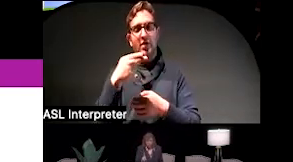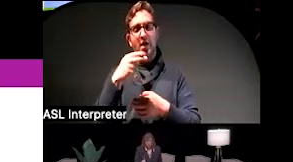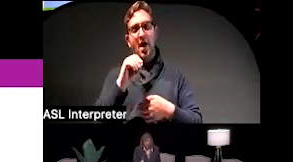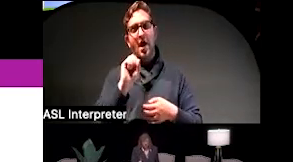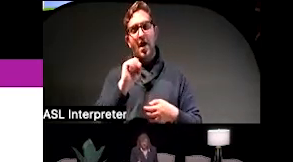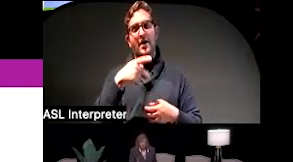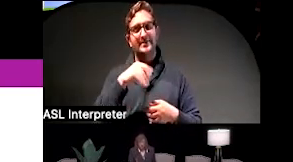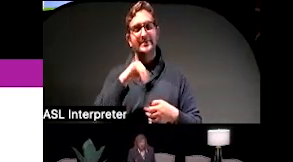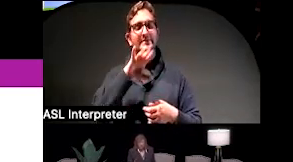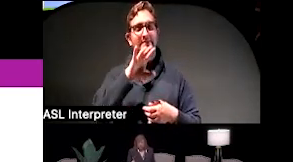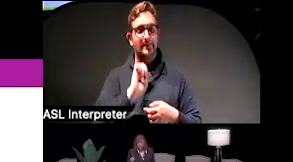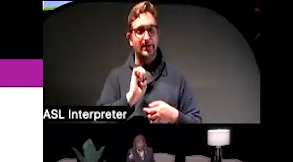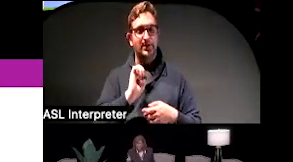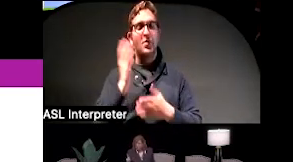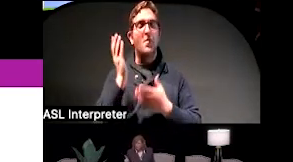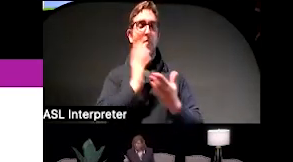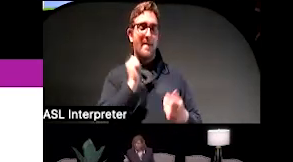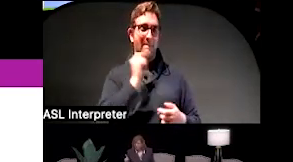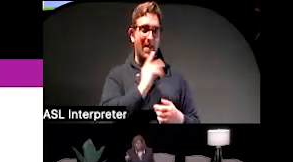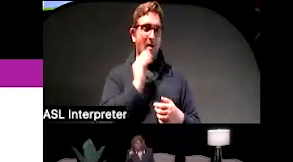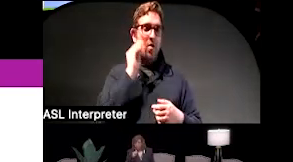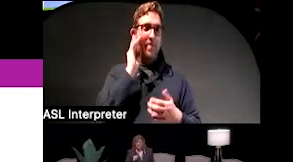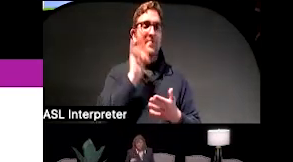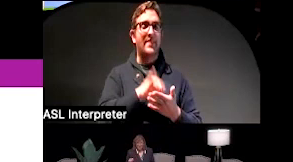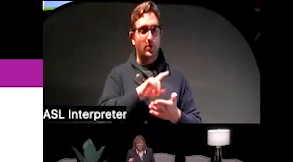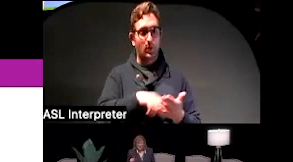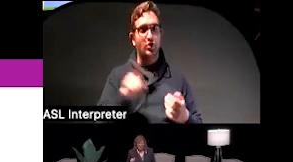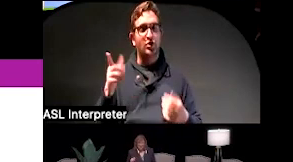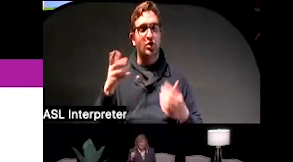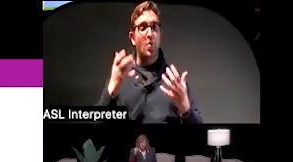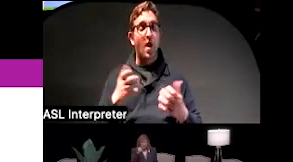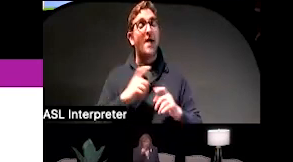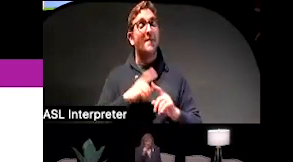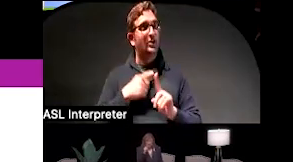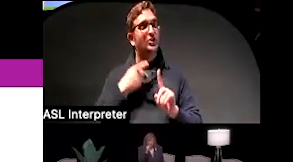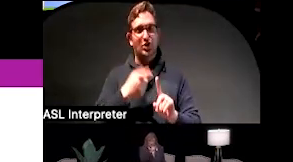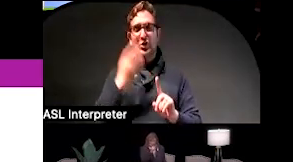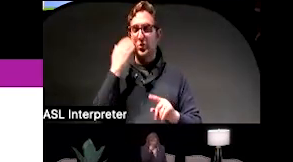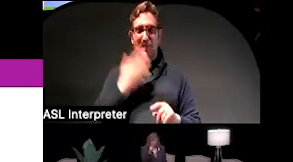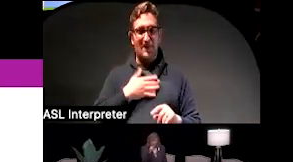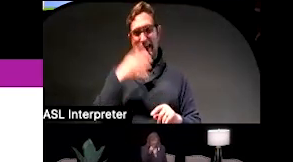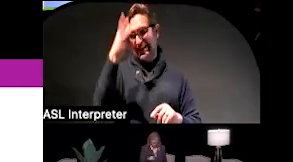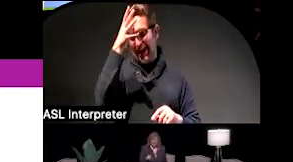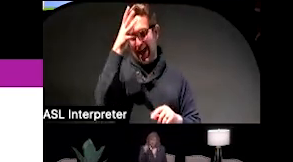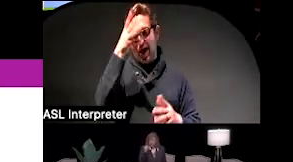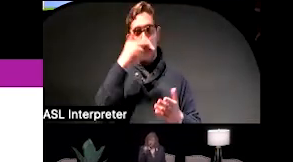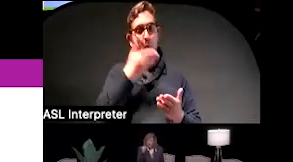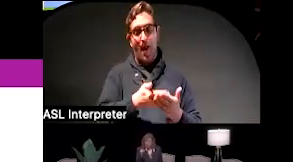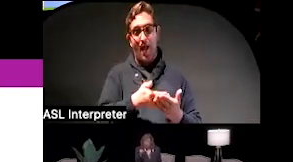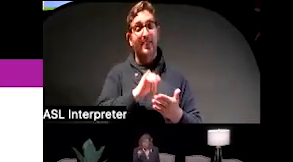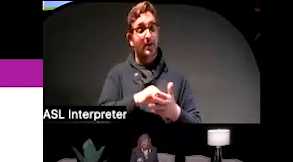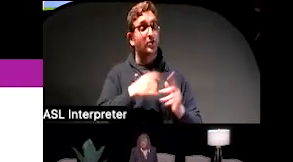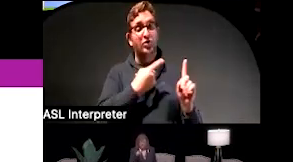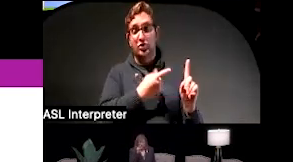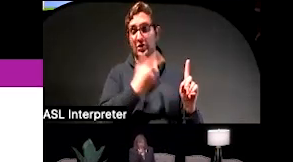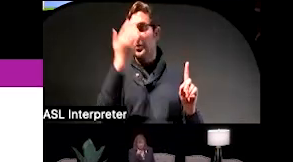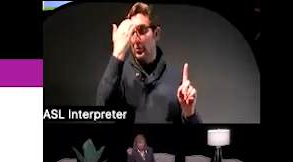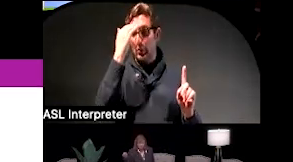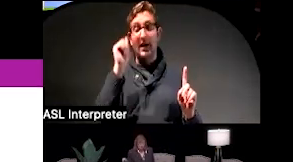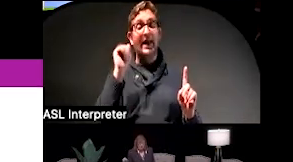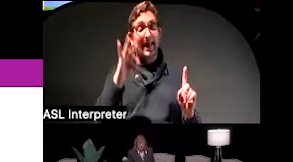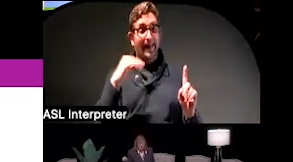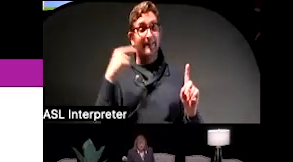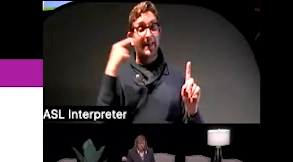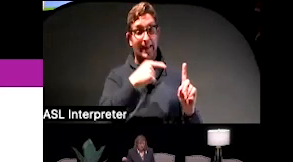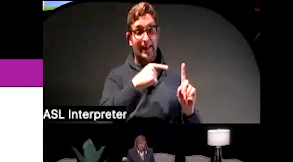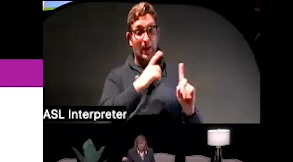what she wanted. But you know what? She knew my dad. She knew my dad so well that she knew that if he was